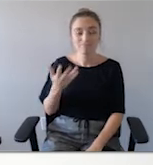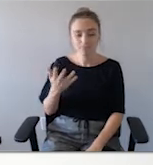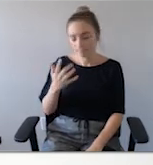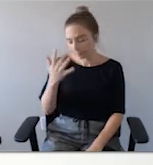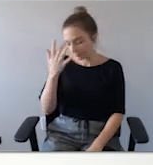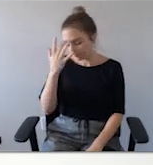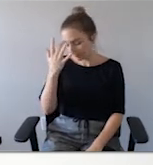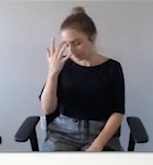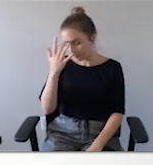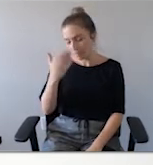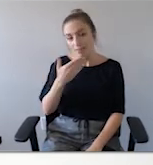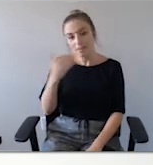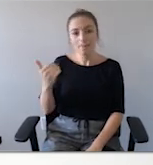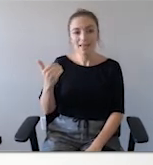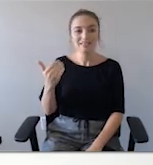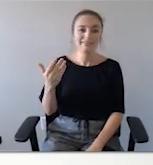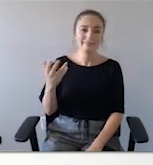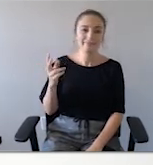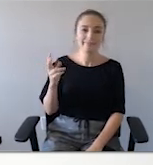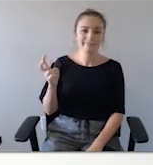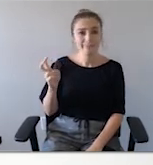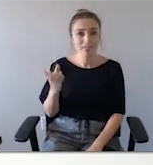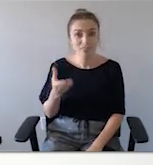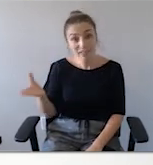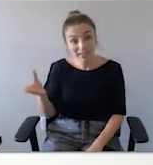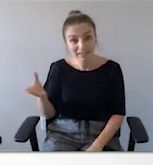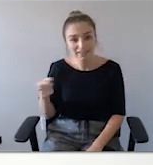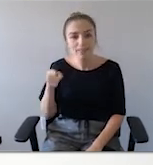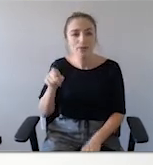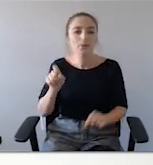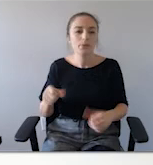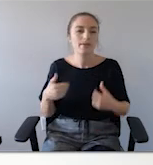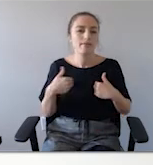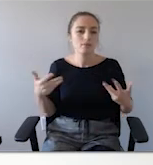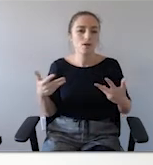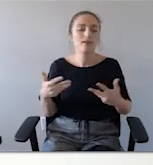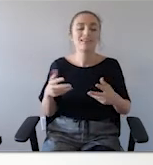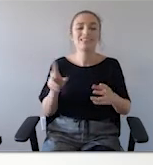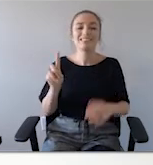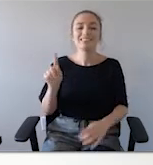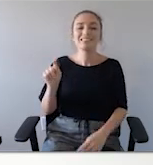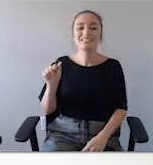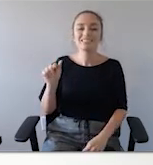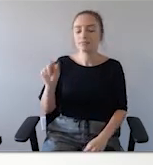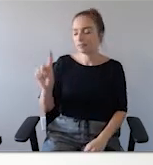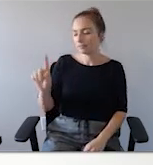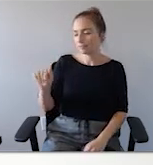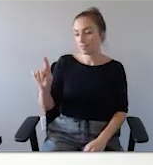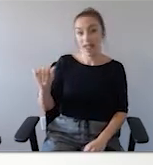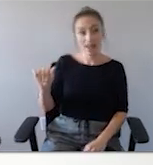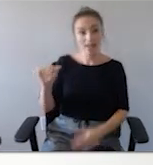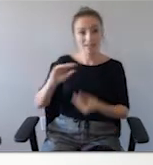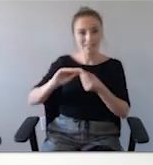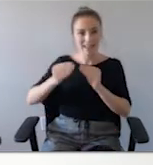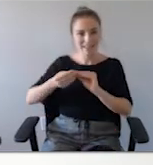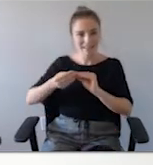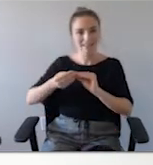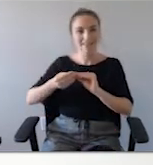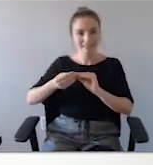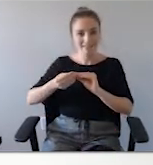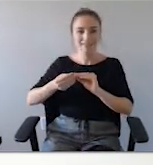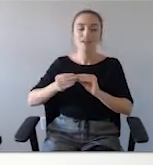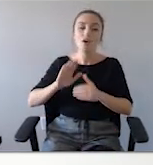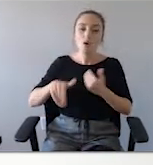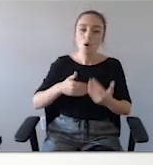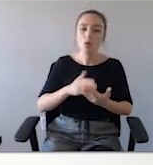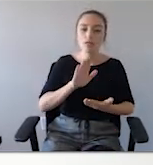for lack of a better word, thing that you can have is going to be data. It's service logs. All of your providers have to